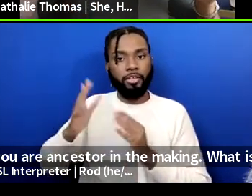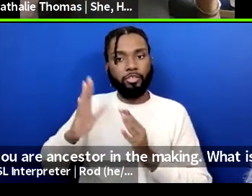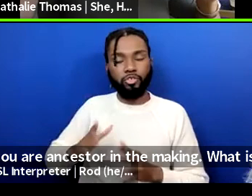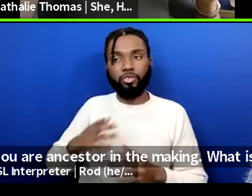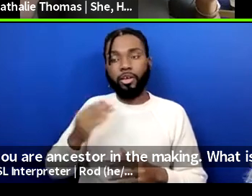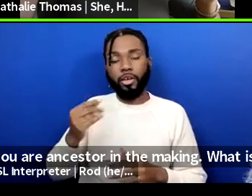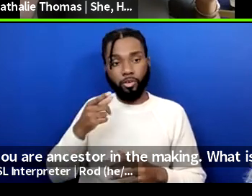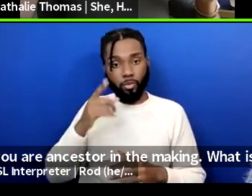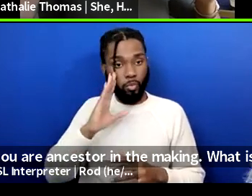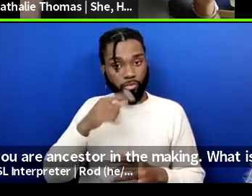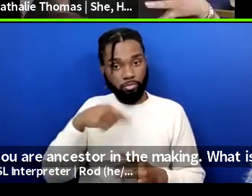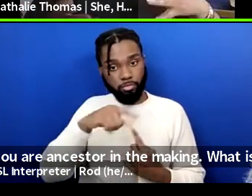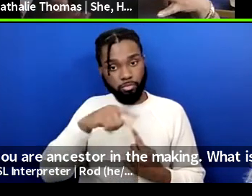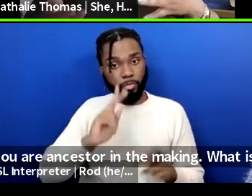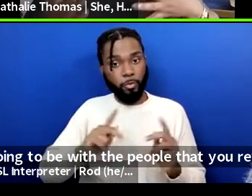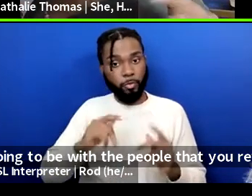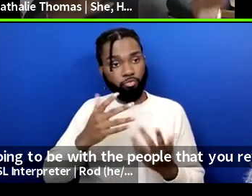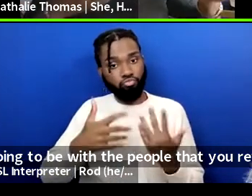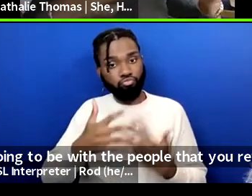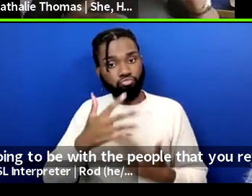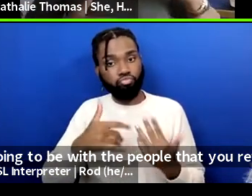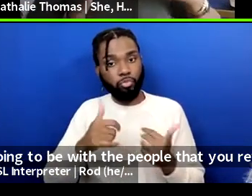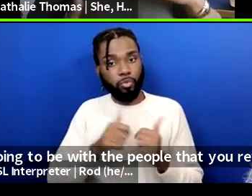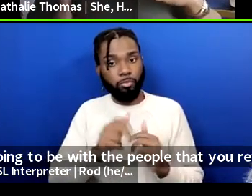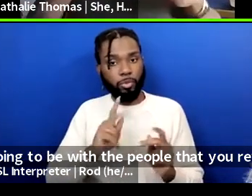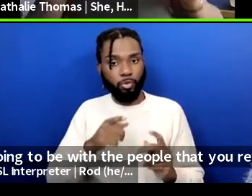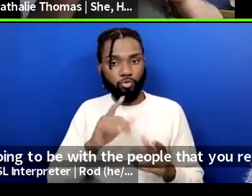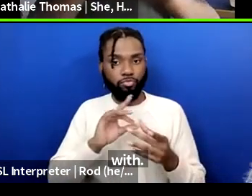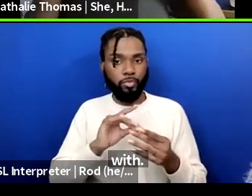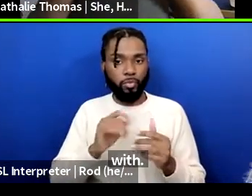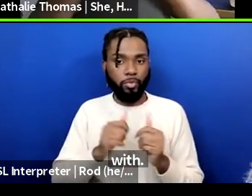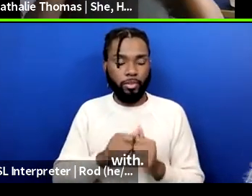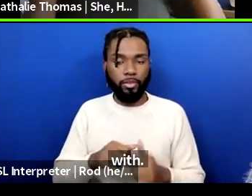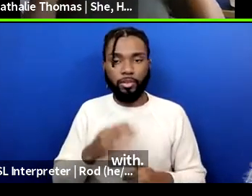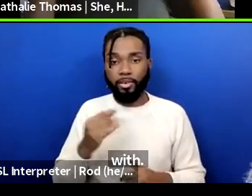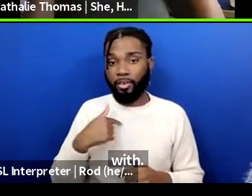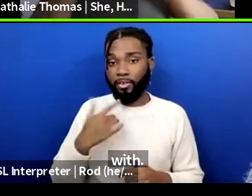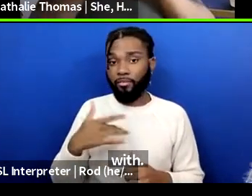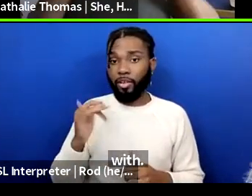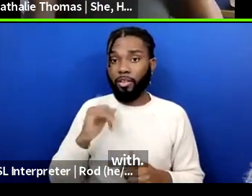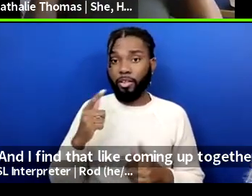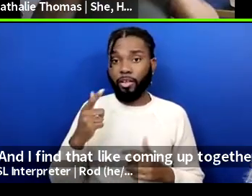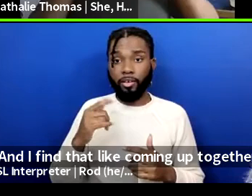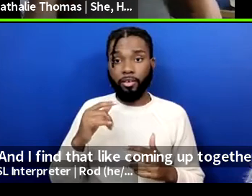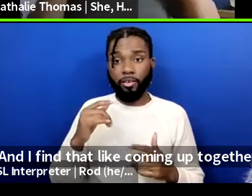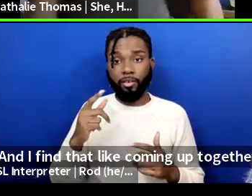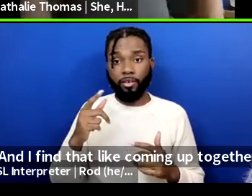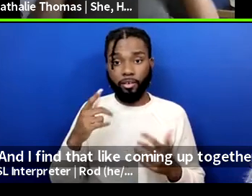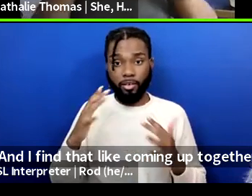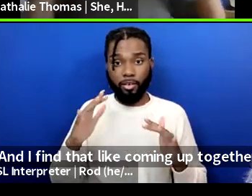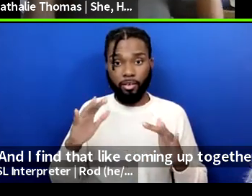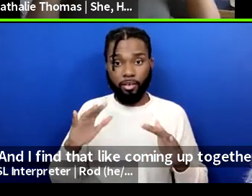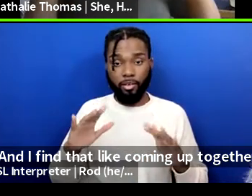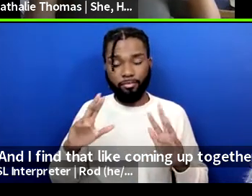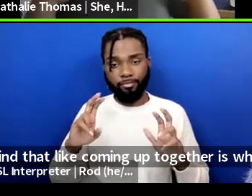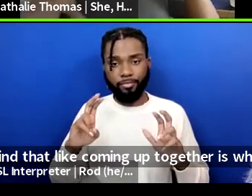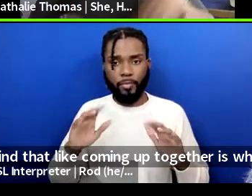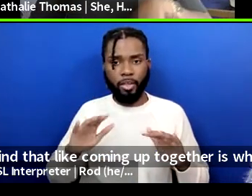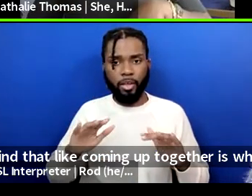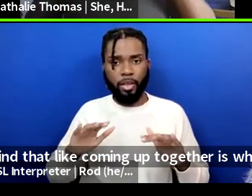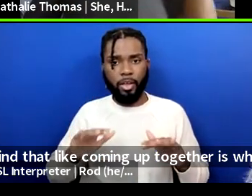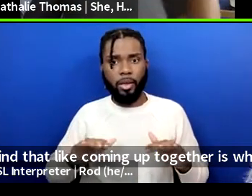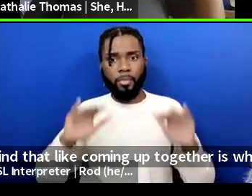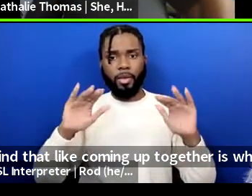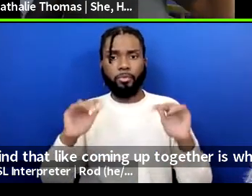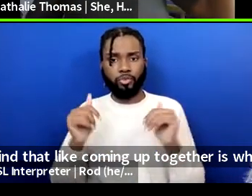with? And I find that like coming up together is what what we do well. It's